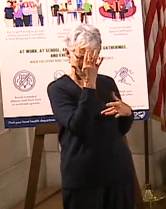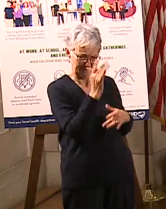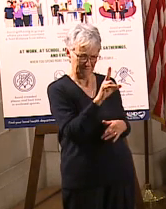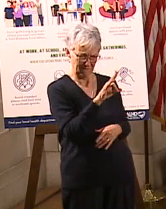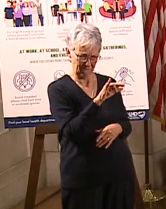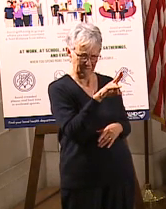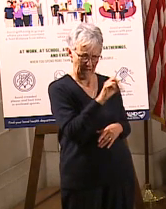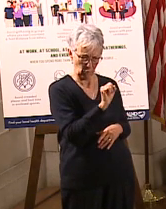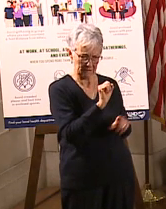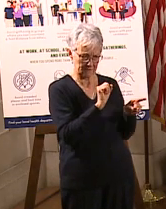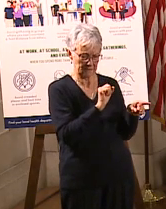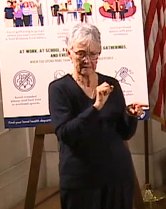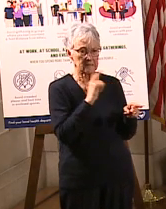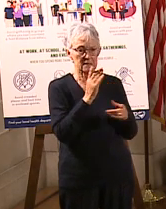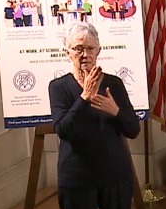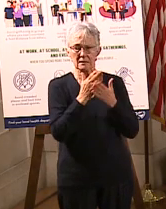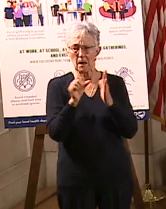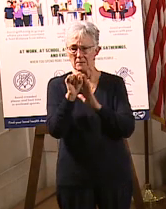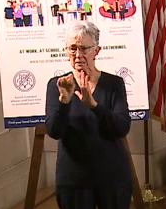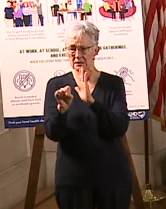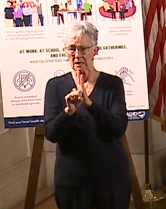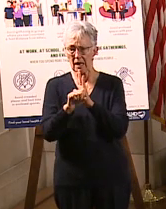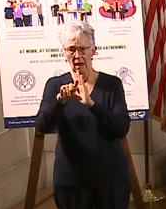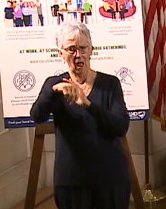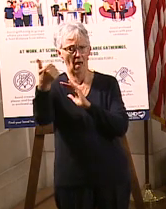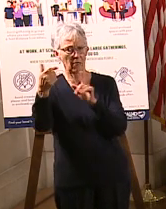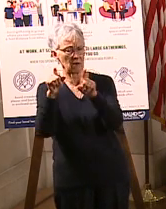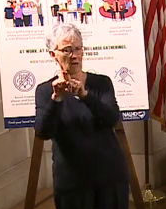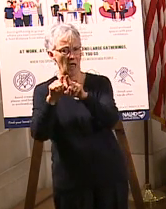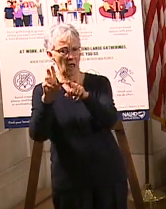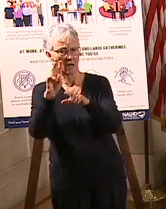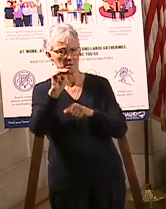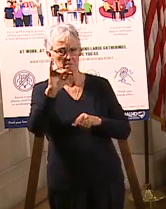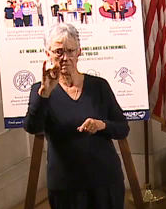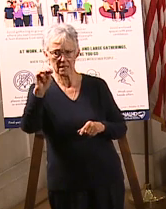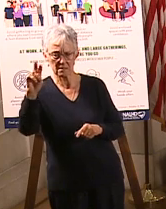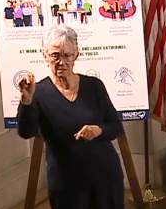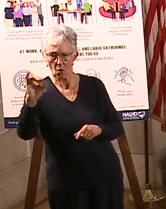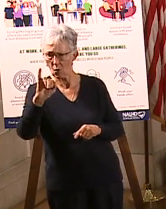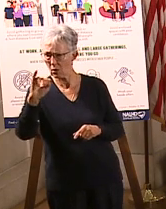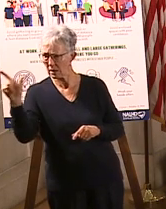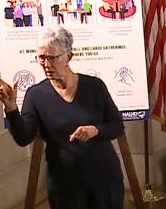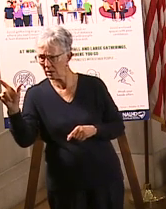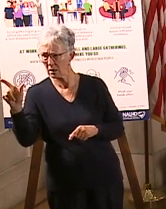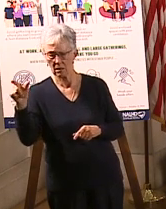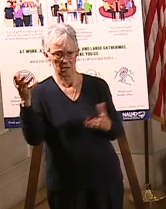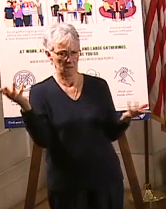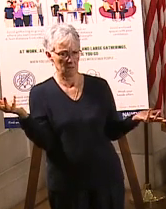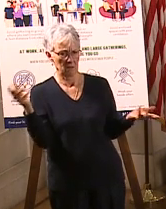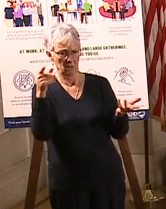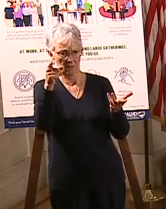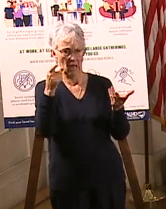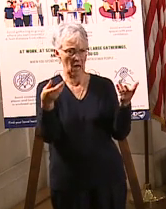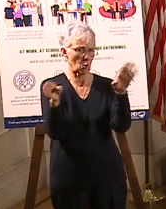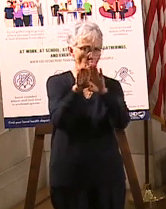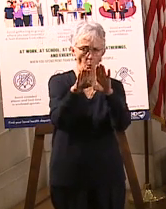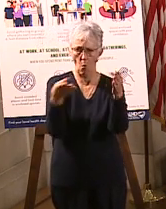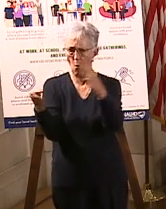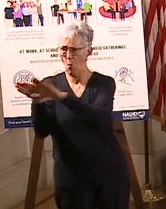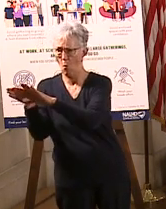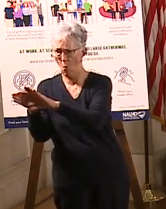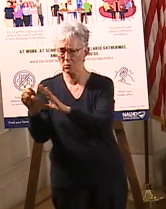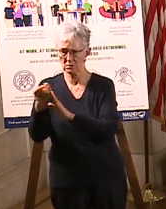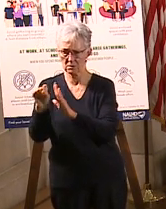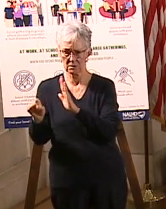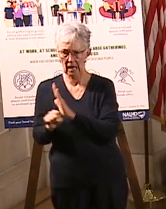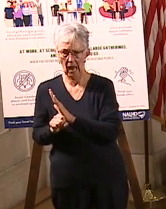very hard shutdowns like Minnesota and Illinois that were impacted very similarly to states that were less restrictive than